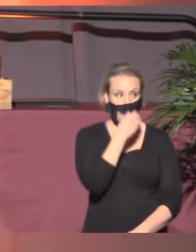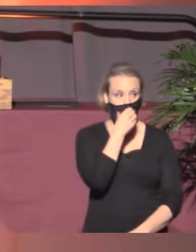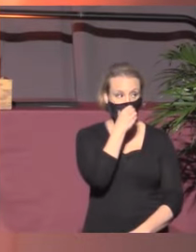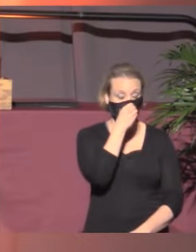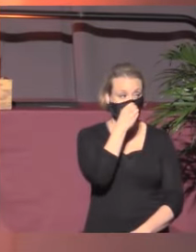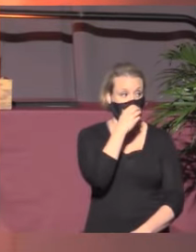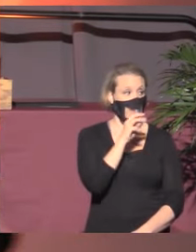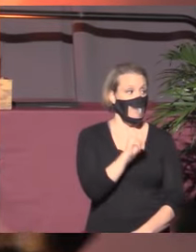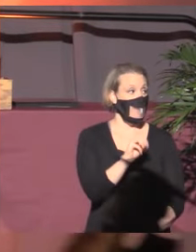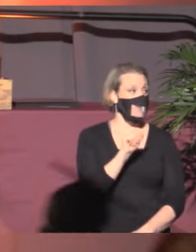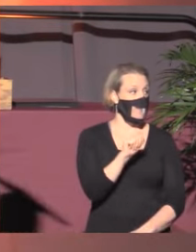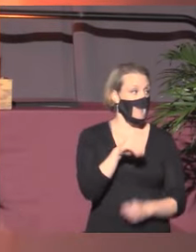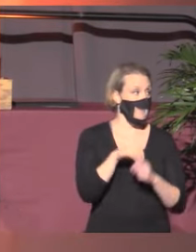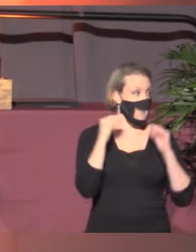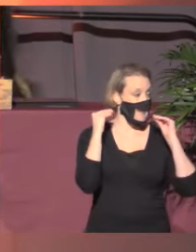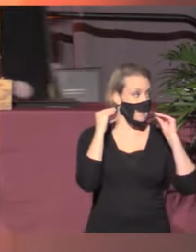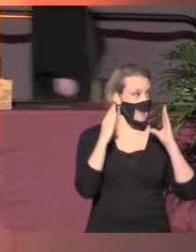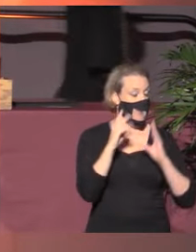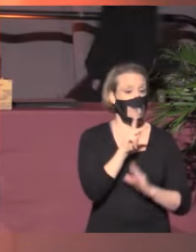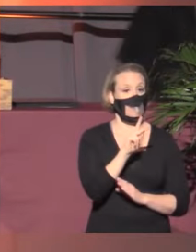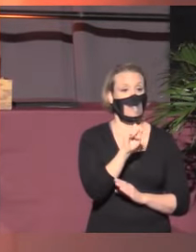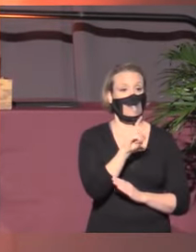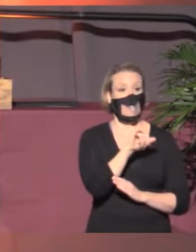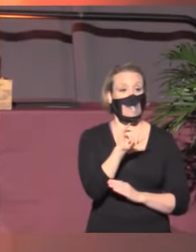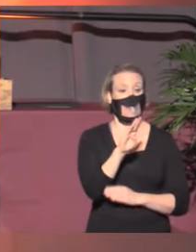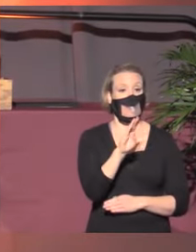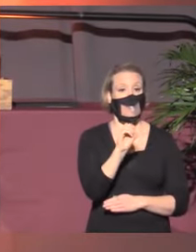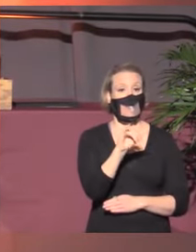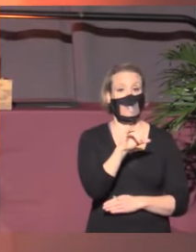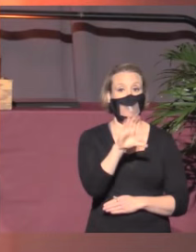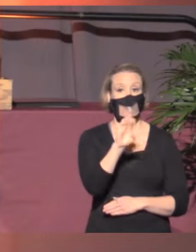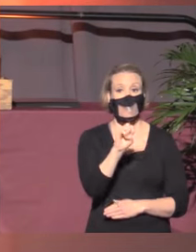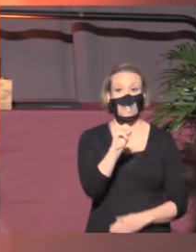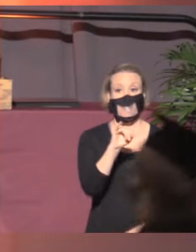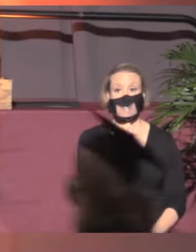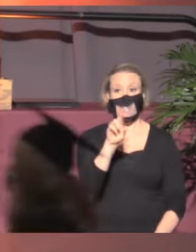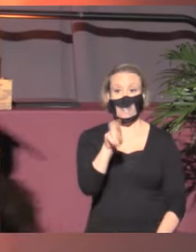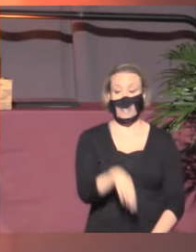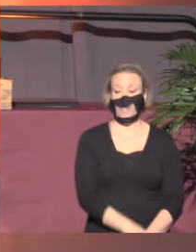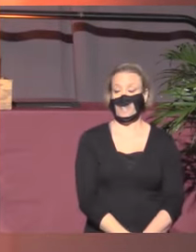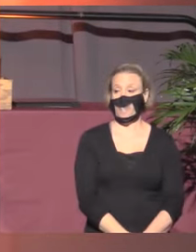Master of Arts in Teaching, Kelly Boyce Miller.